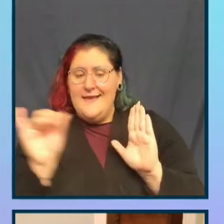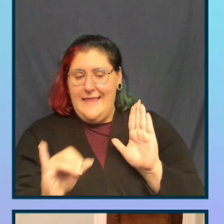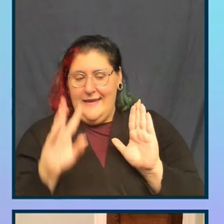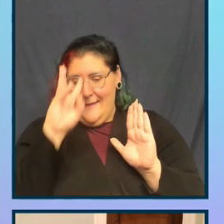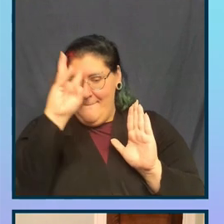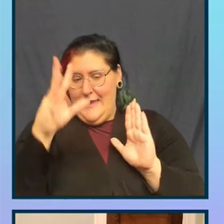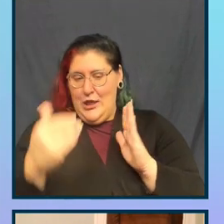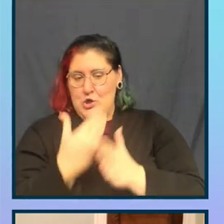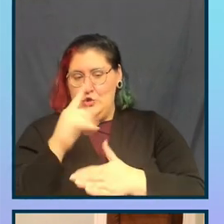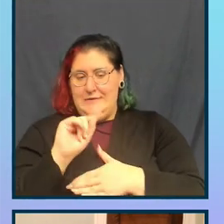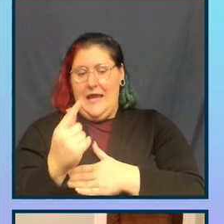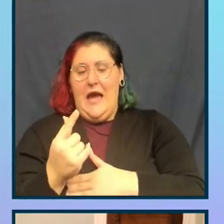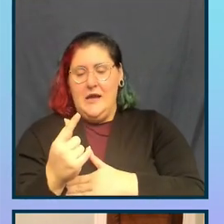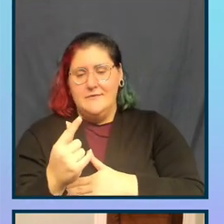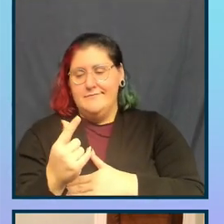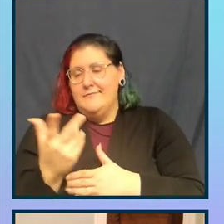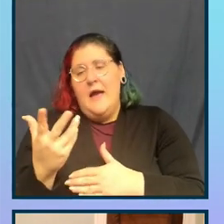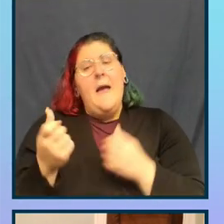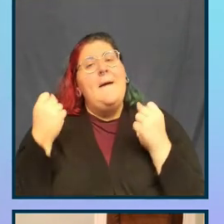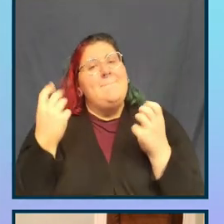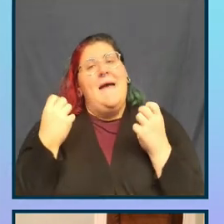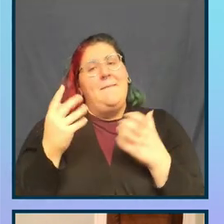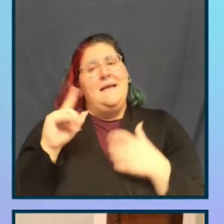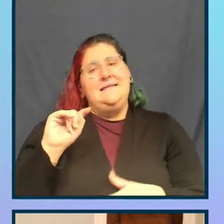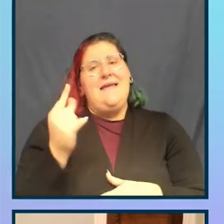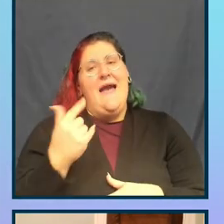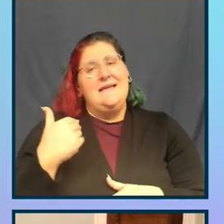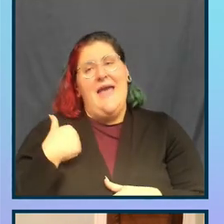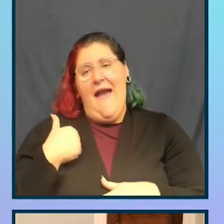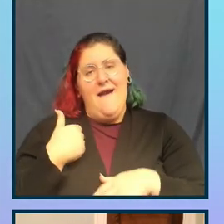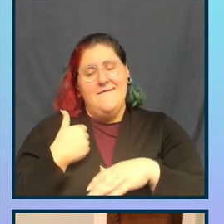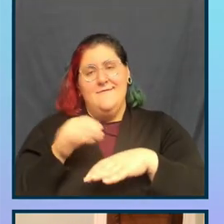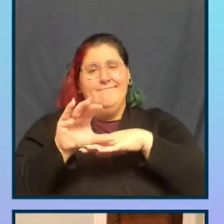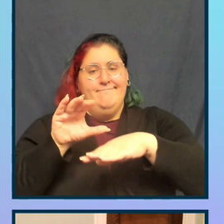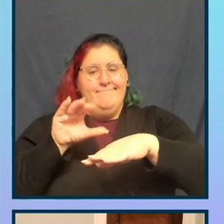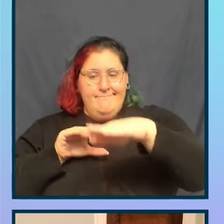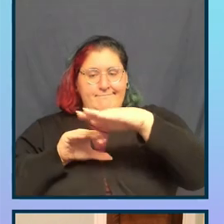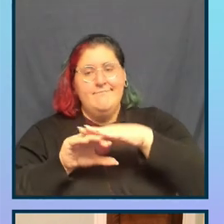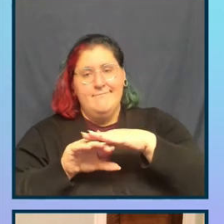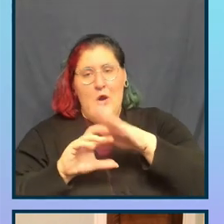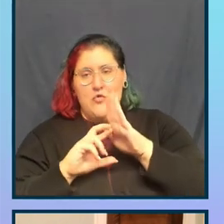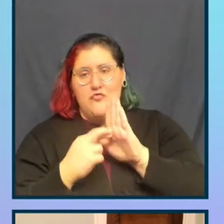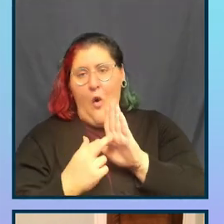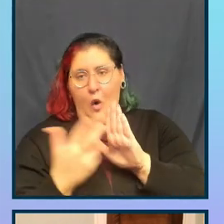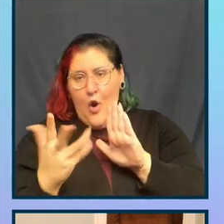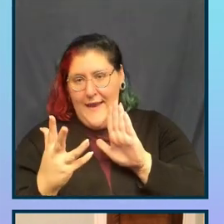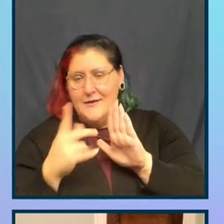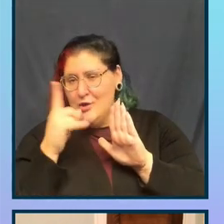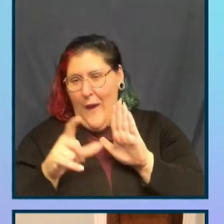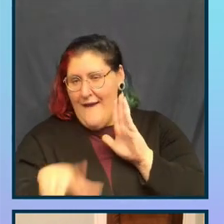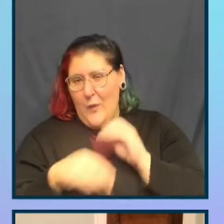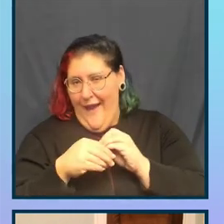default, many HTML tags come with implicit ARIA roles. In other words, you don't have to add them. They're already